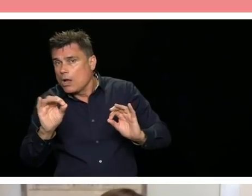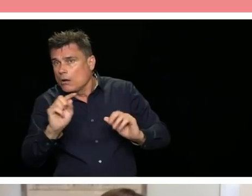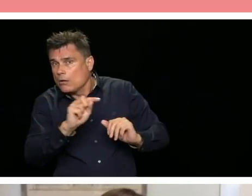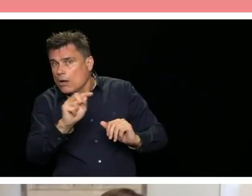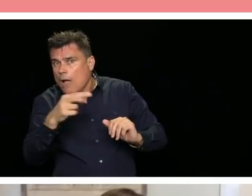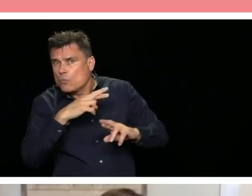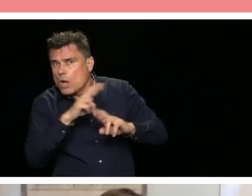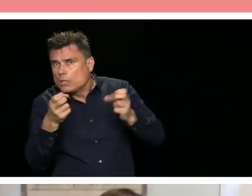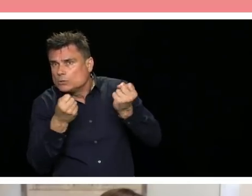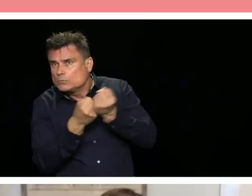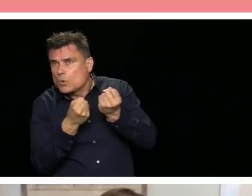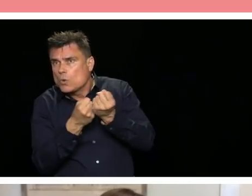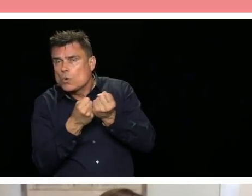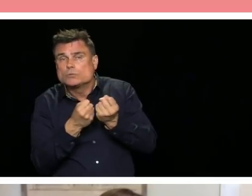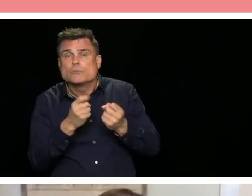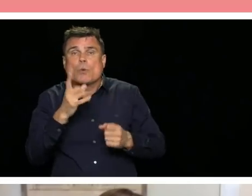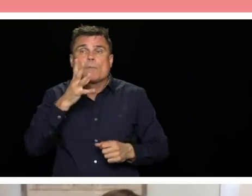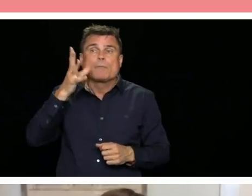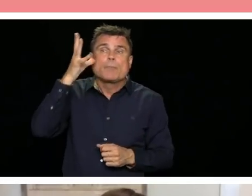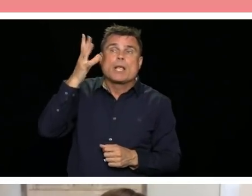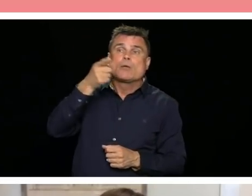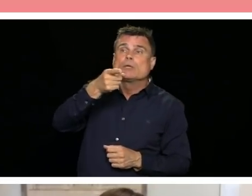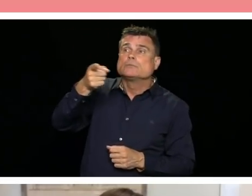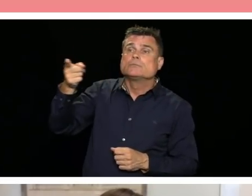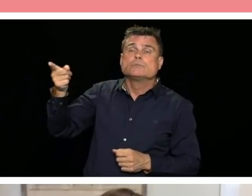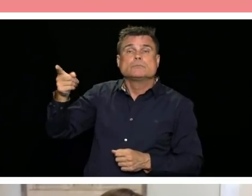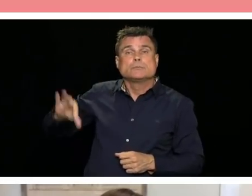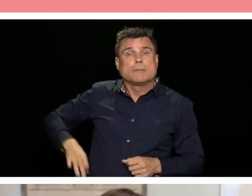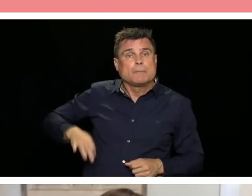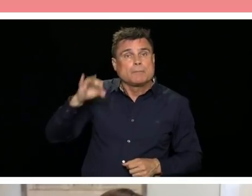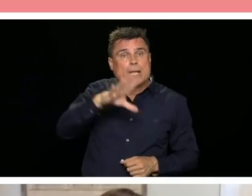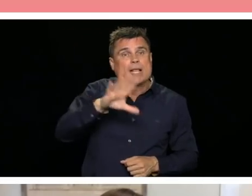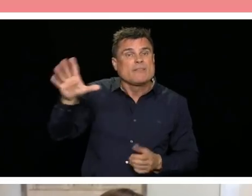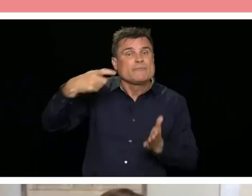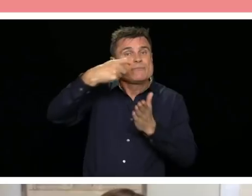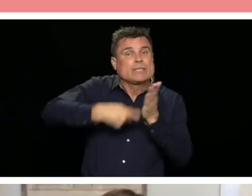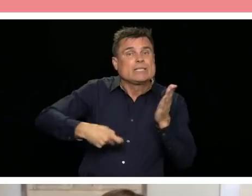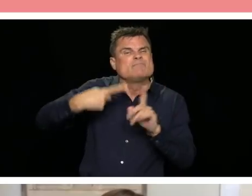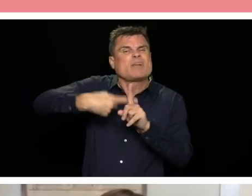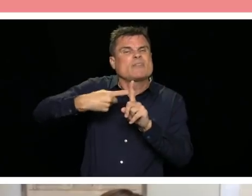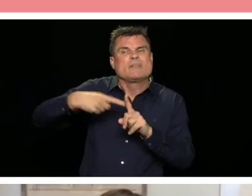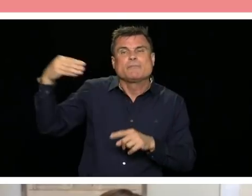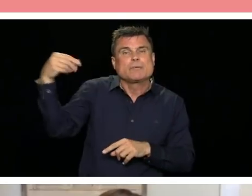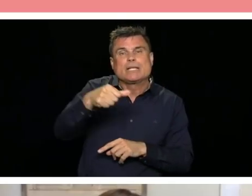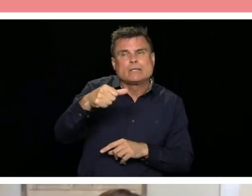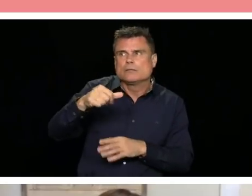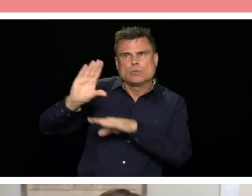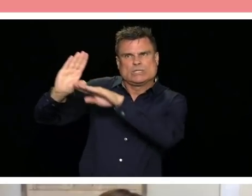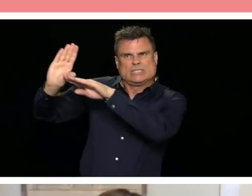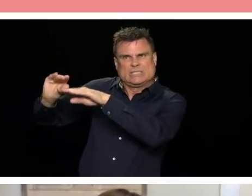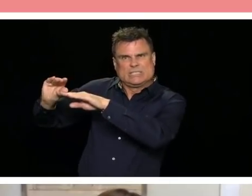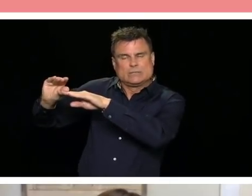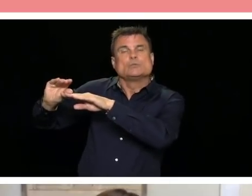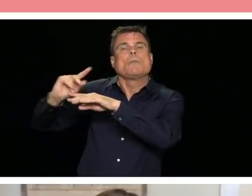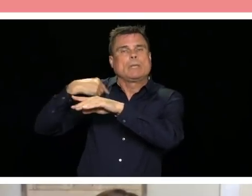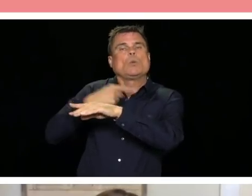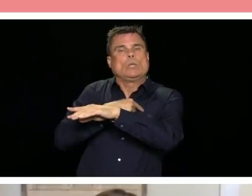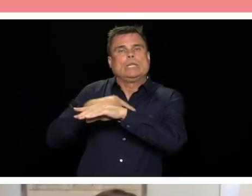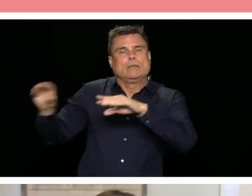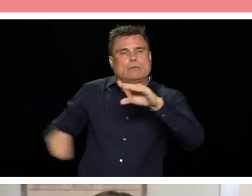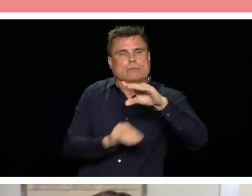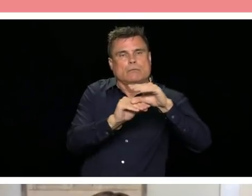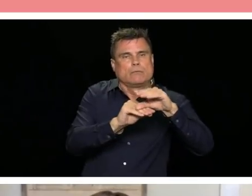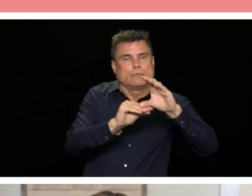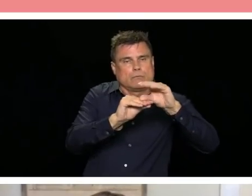other support that's available. We actually are just looking at some of the new numbers coming in. We have providers who are interested and continue to